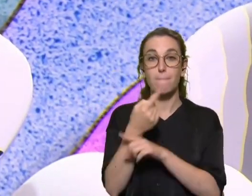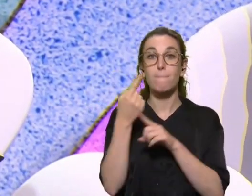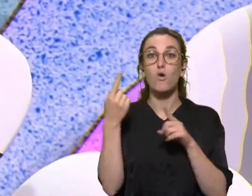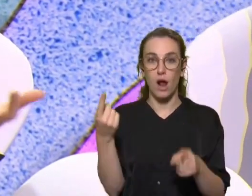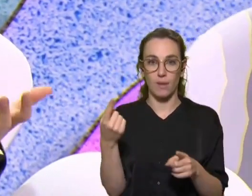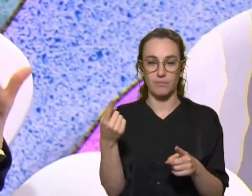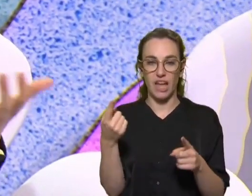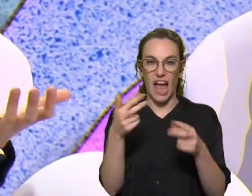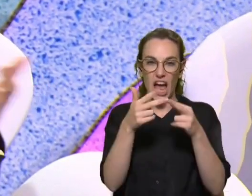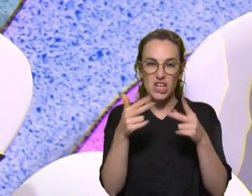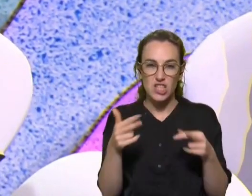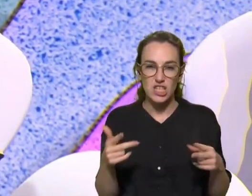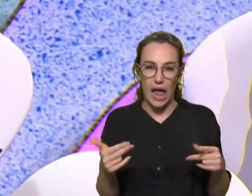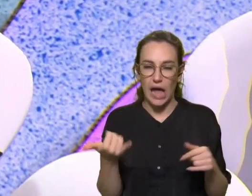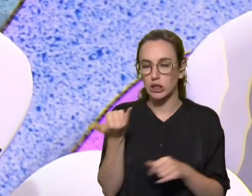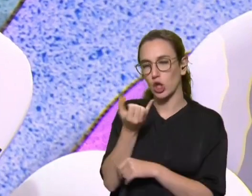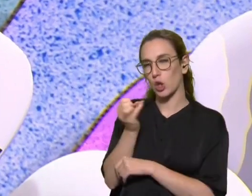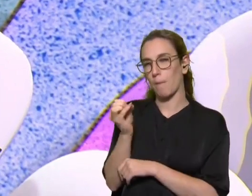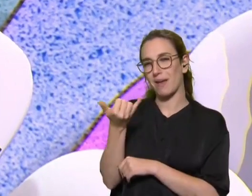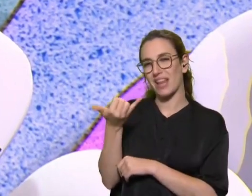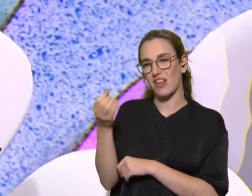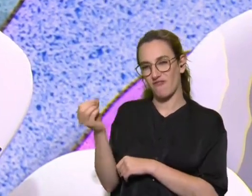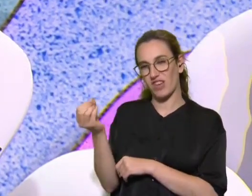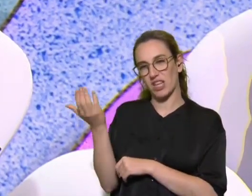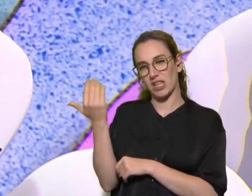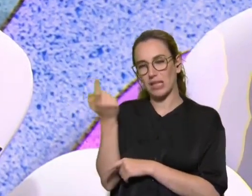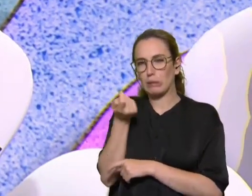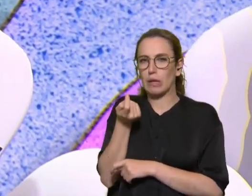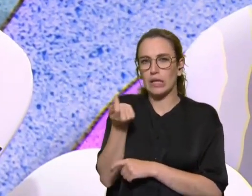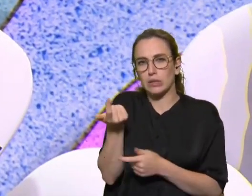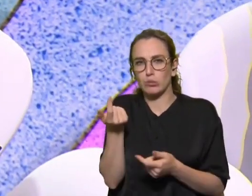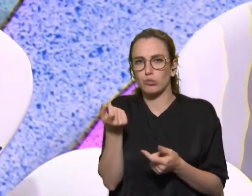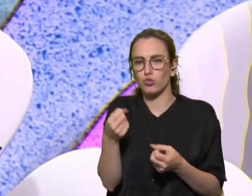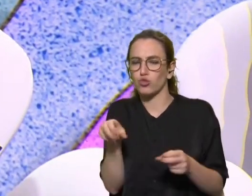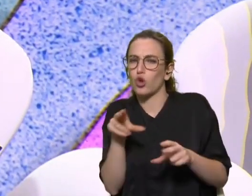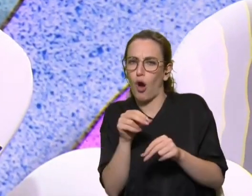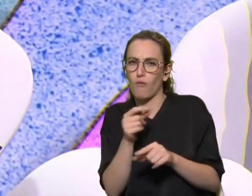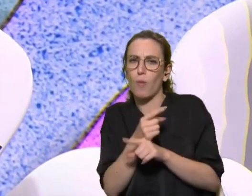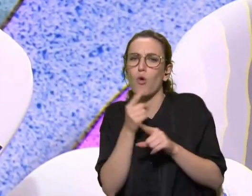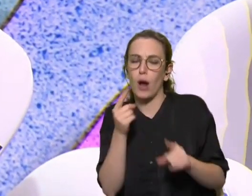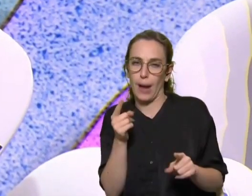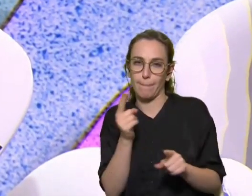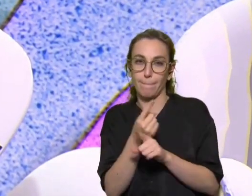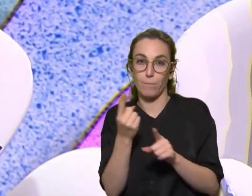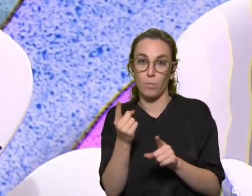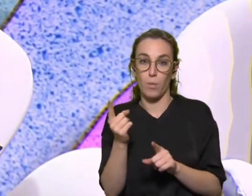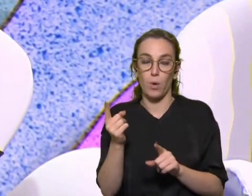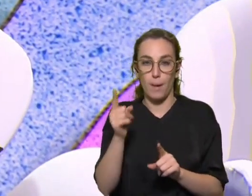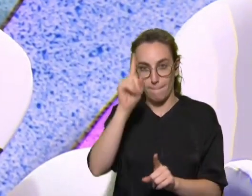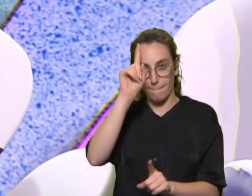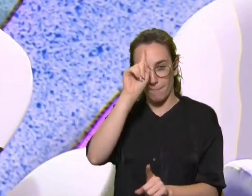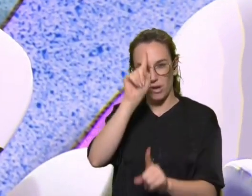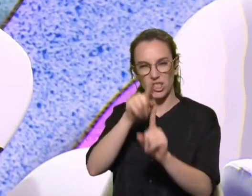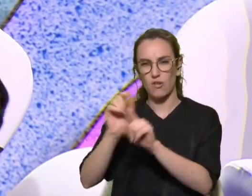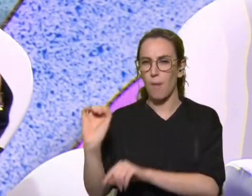was published in 2020 is revolutionary because the main